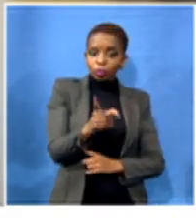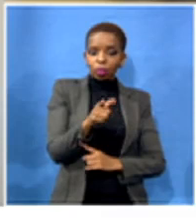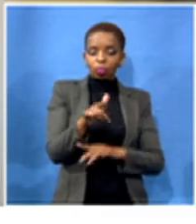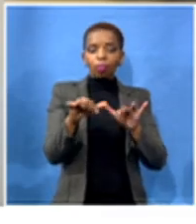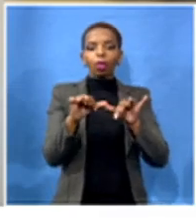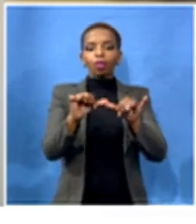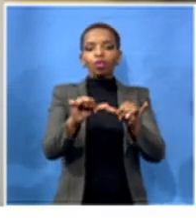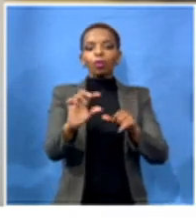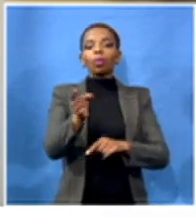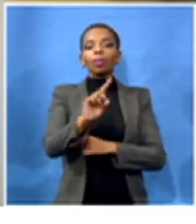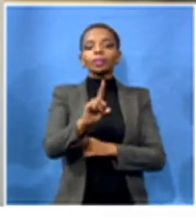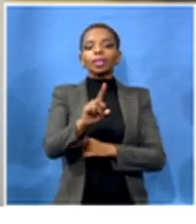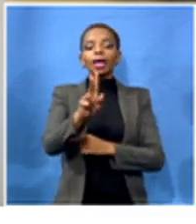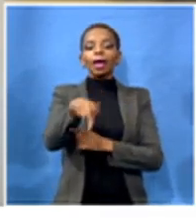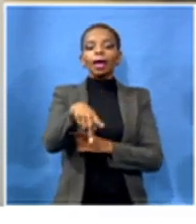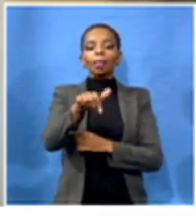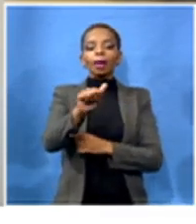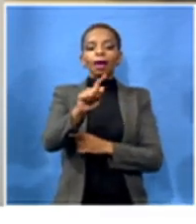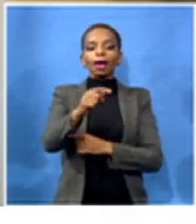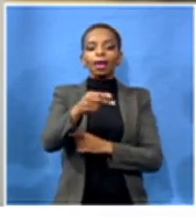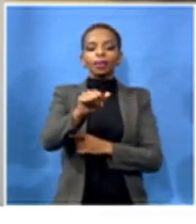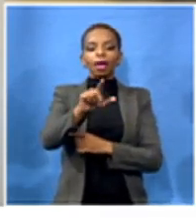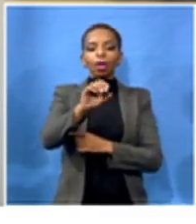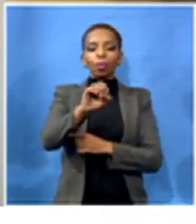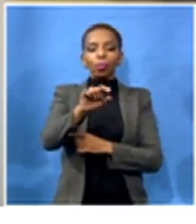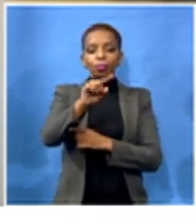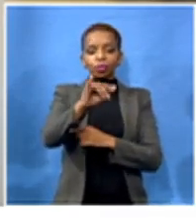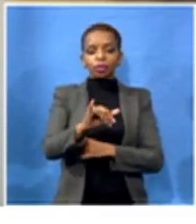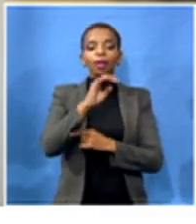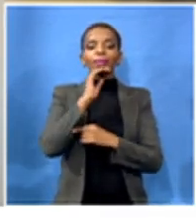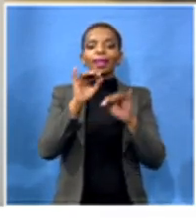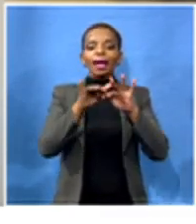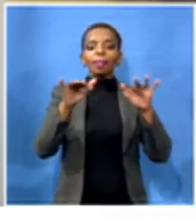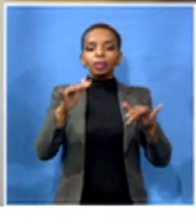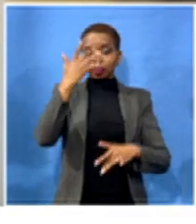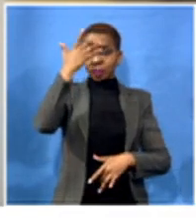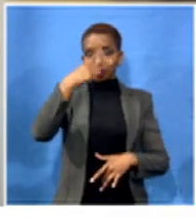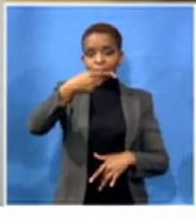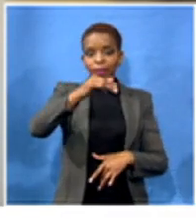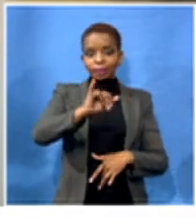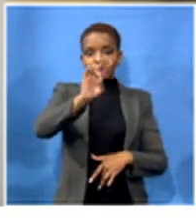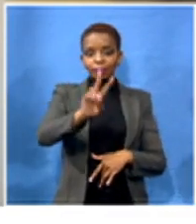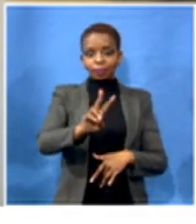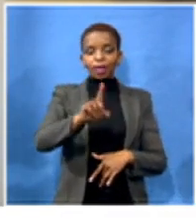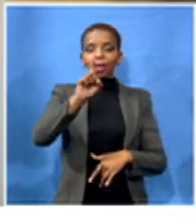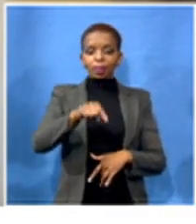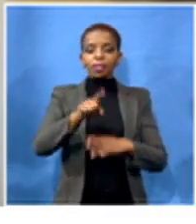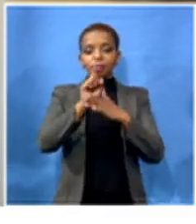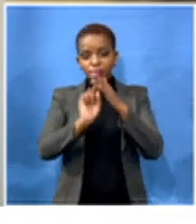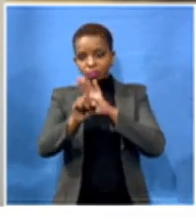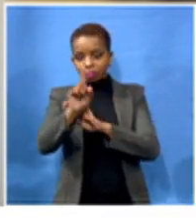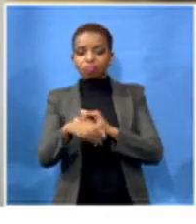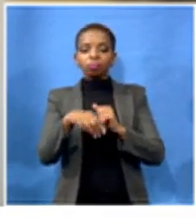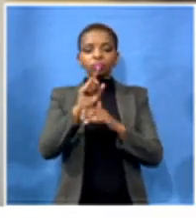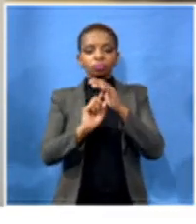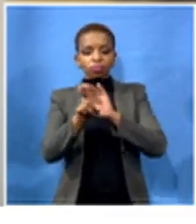pathology reviews. For example, those people who are HIV positive have to go for regular viral load